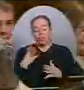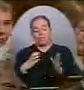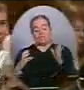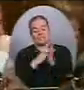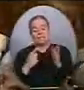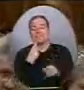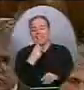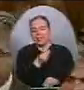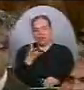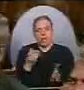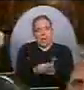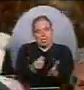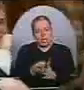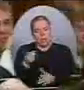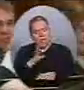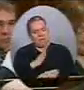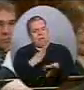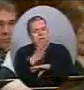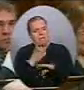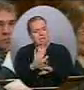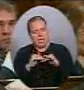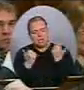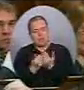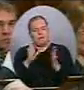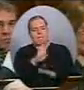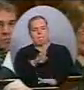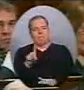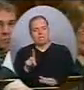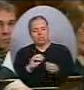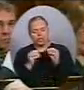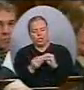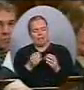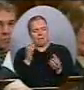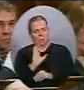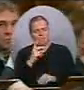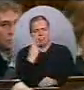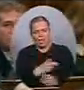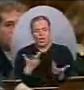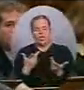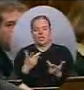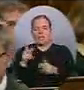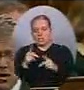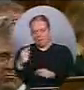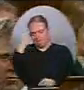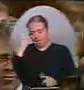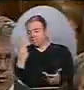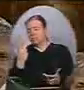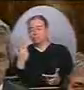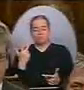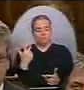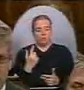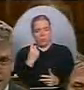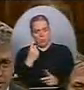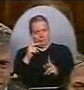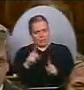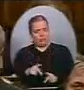Conservative Database? Do they really think the Canadians are going to believe that a guy who named himself after cheese, curds, and gravy is behind this as though he's some kind of robo-fraud